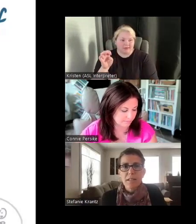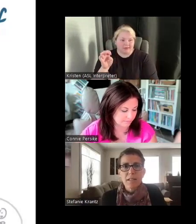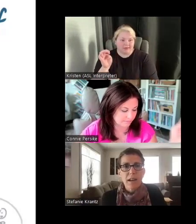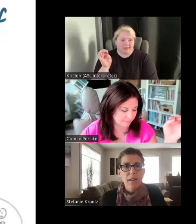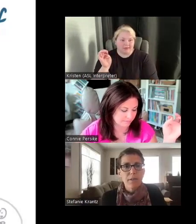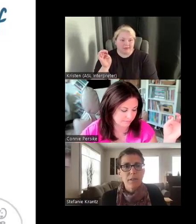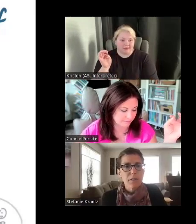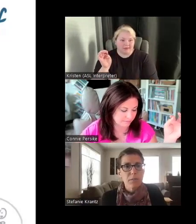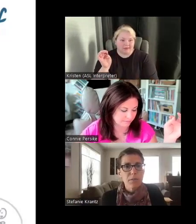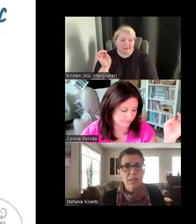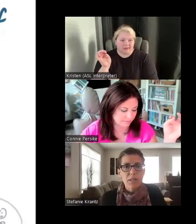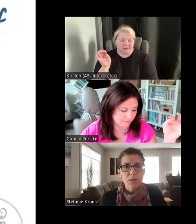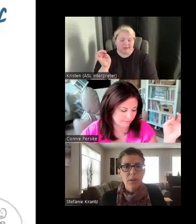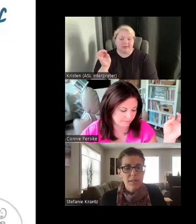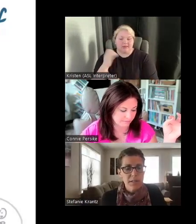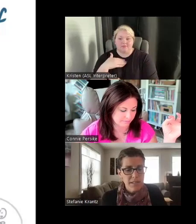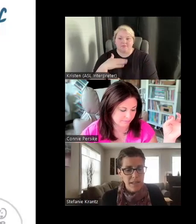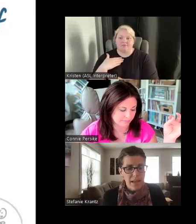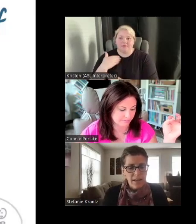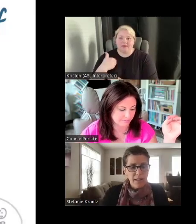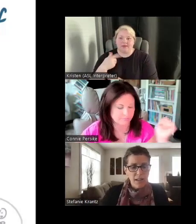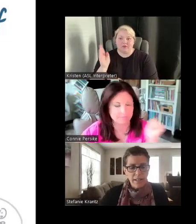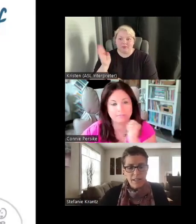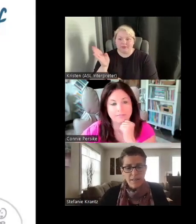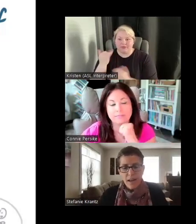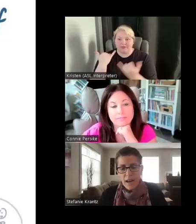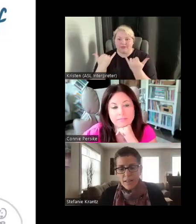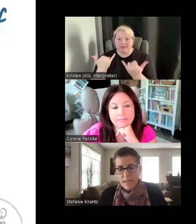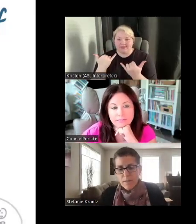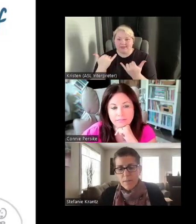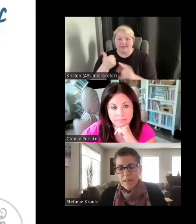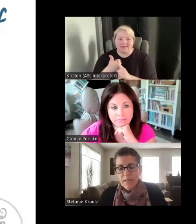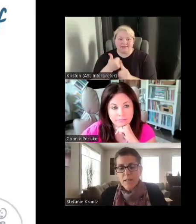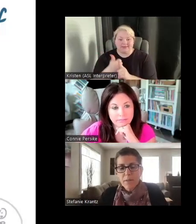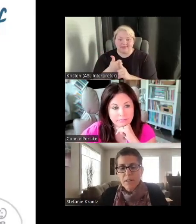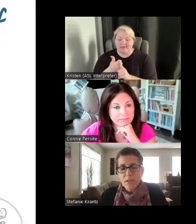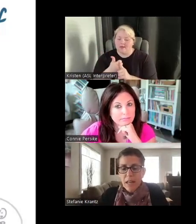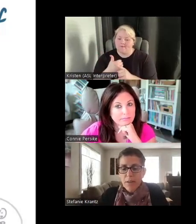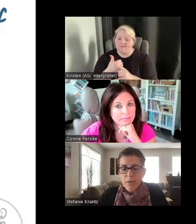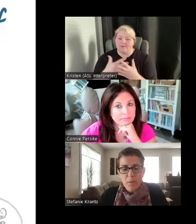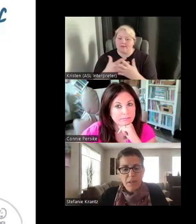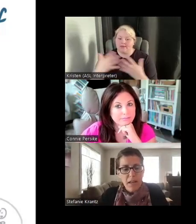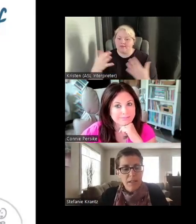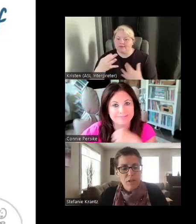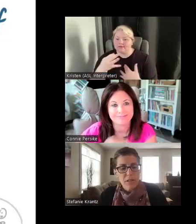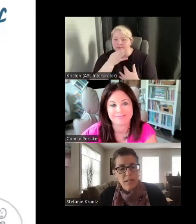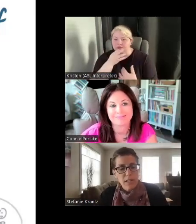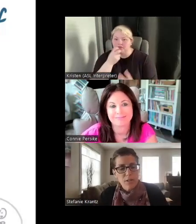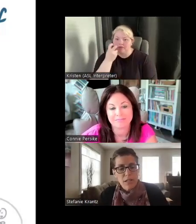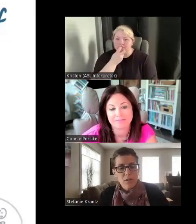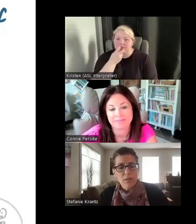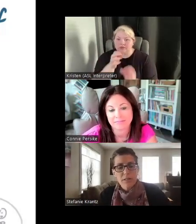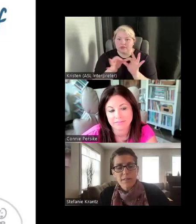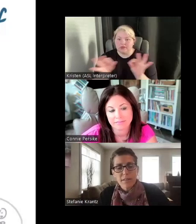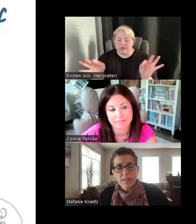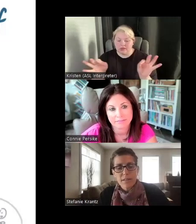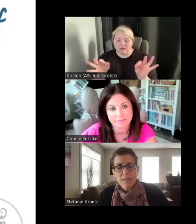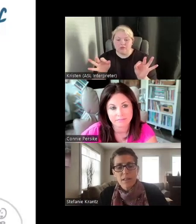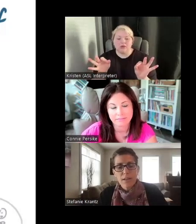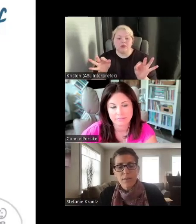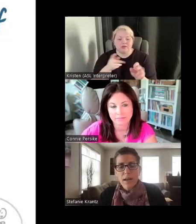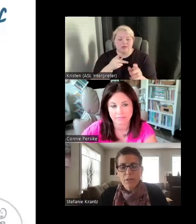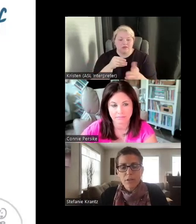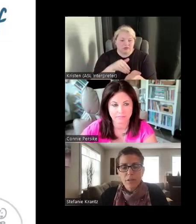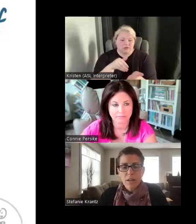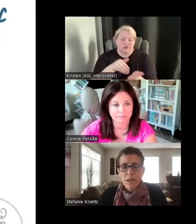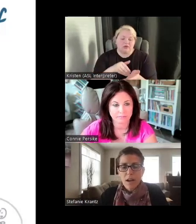glad to have her present to us today. Connie is a highly experienced speech language pathologist and educational consultant